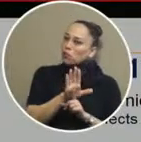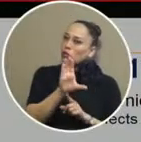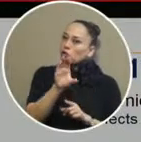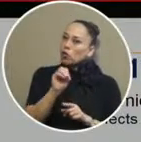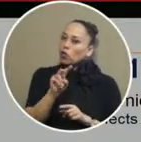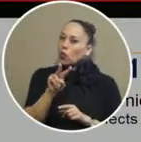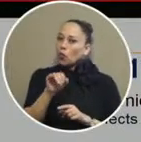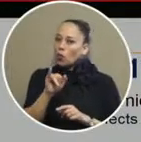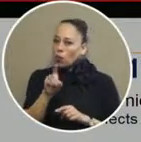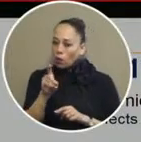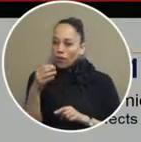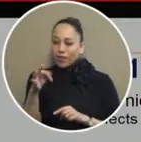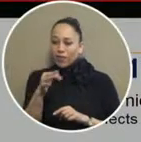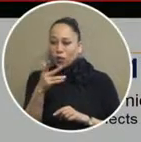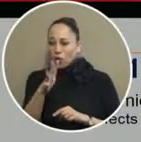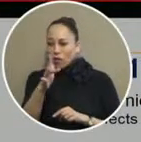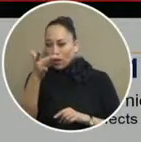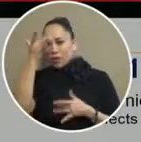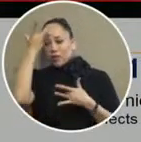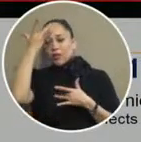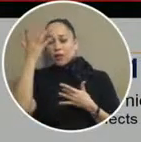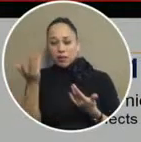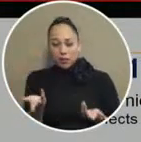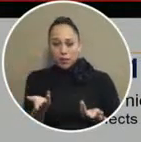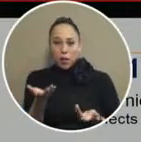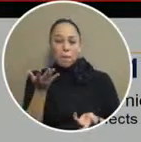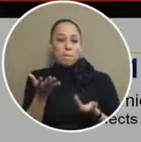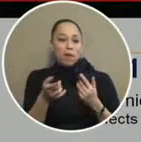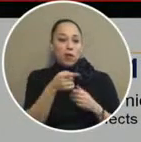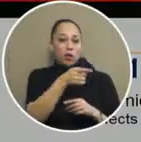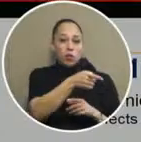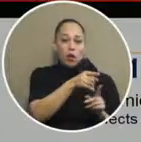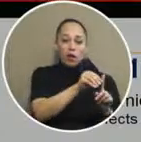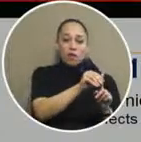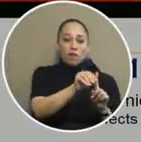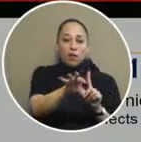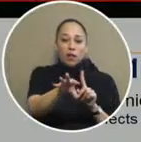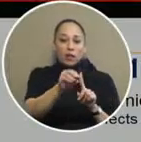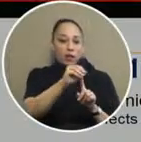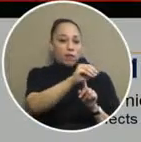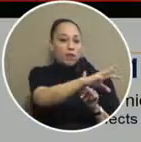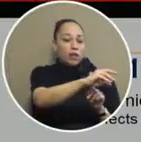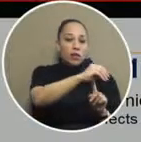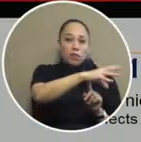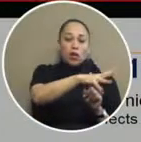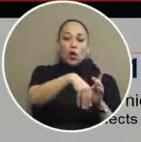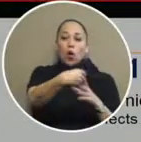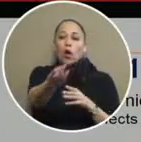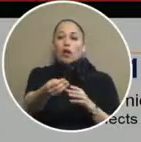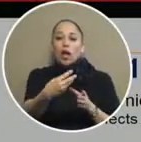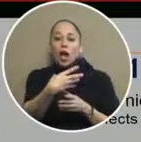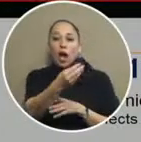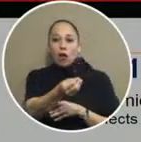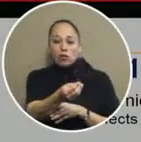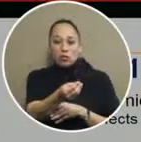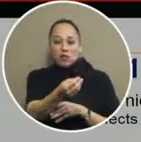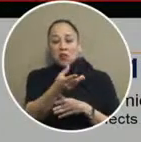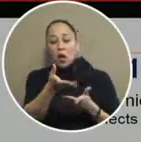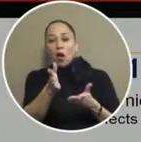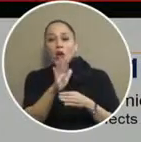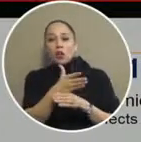COVID-19 and we were infected, we might be infecting other people by going outside, by